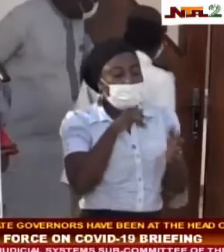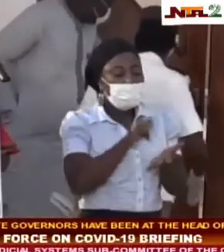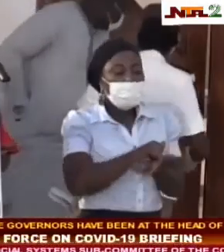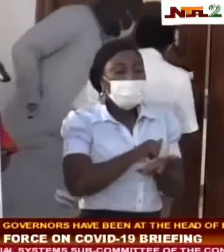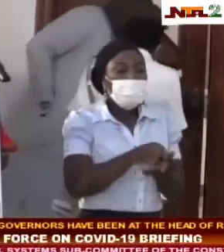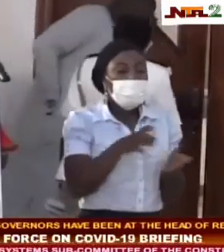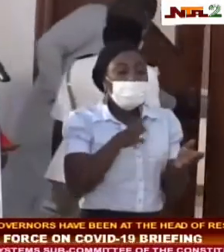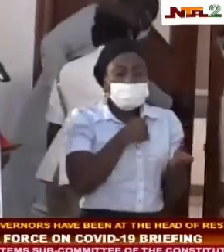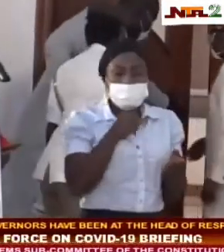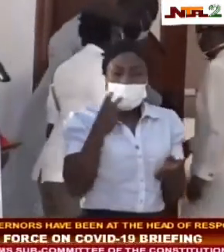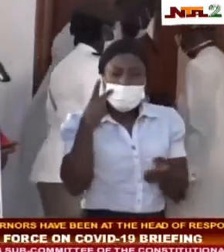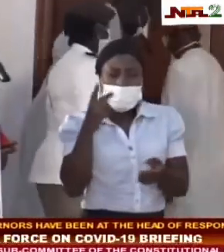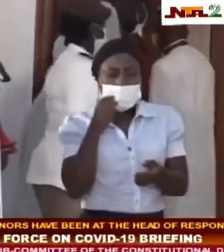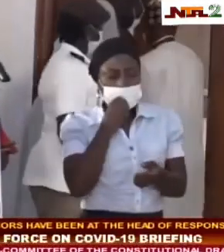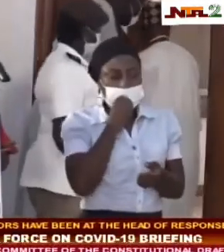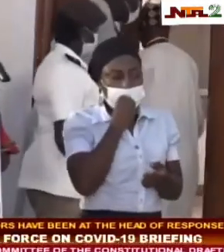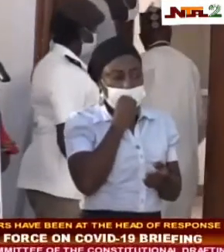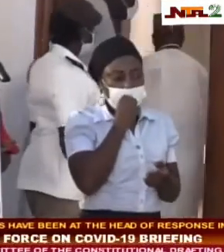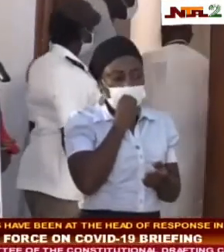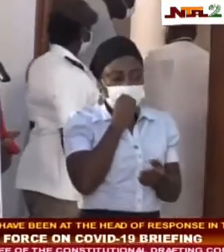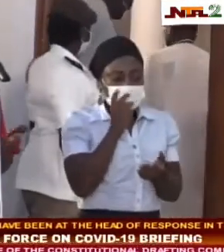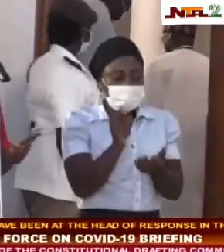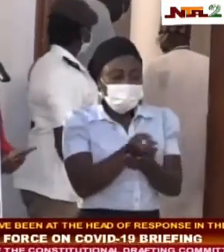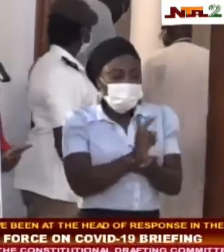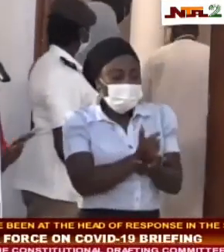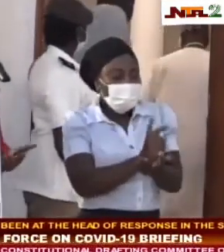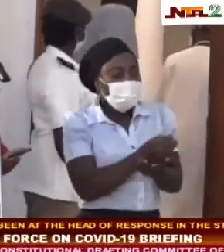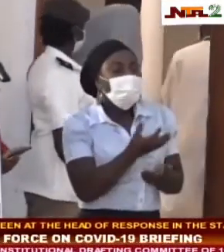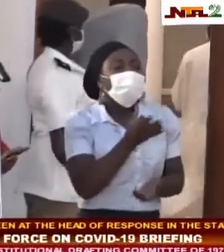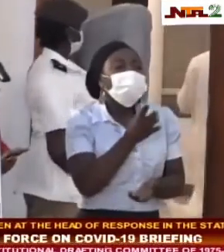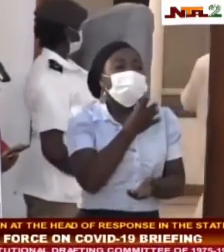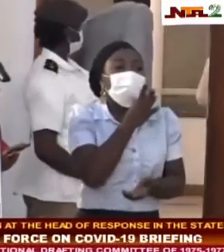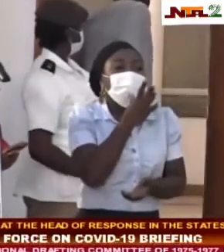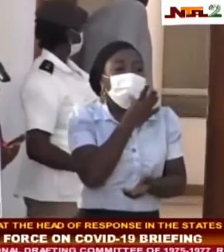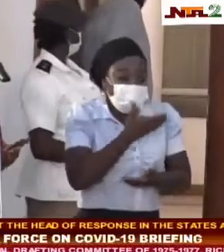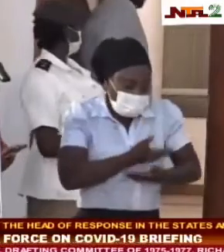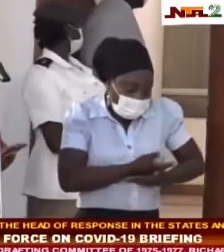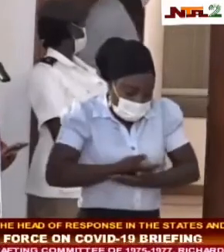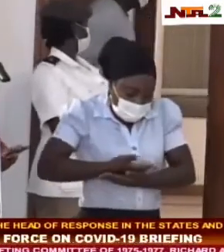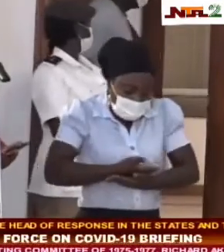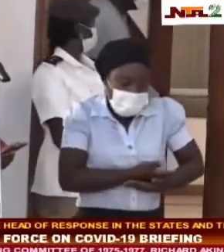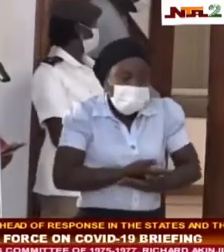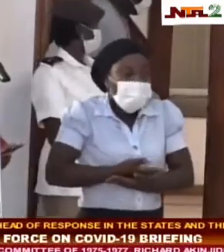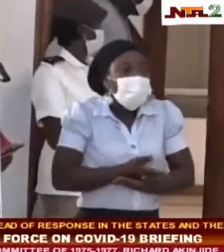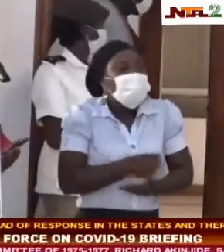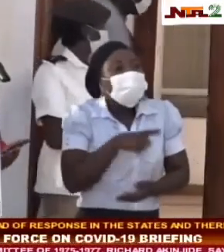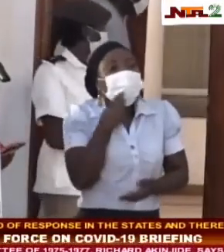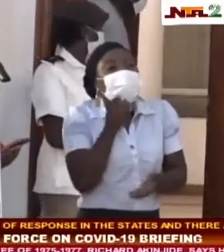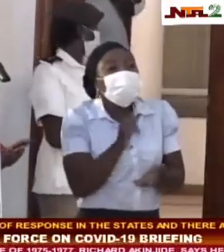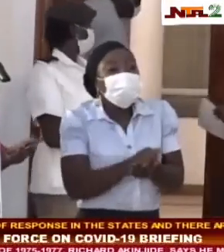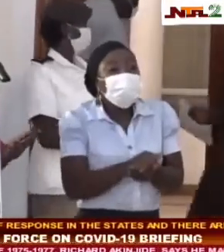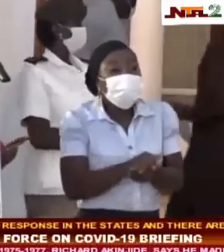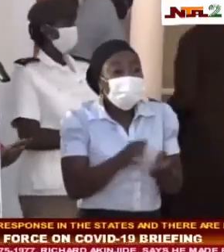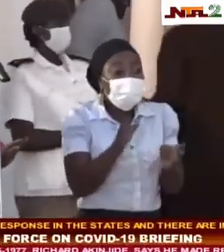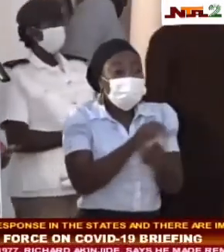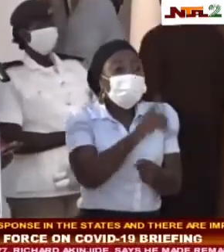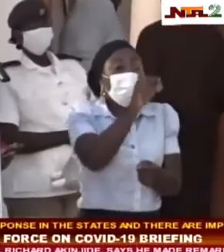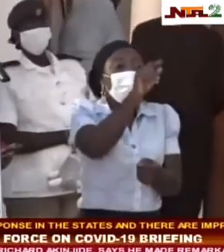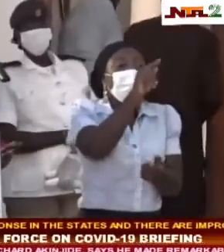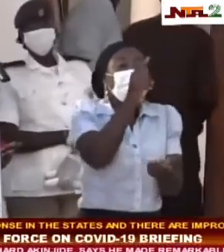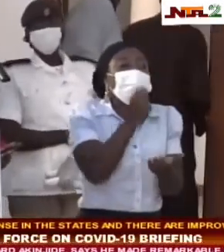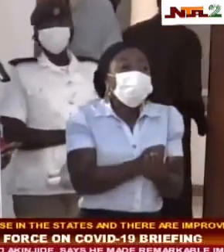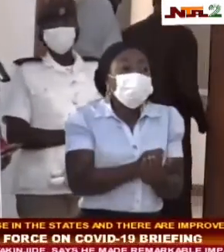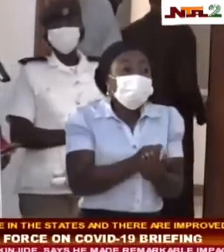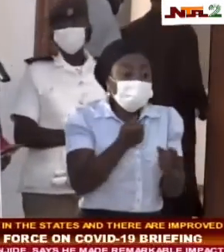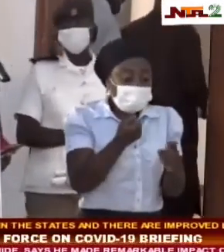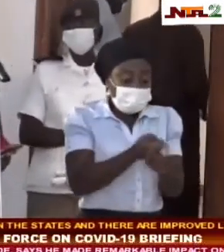been a video of a mother and child claiming they got 20,000 naira